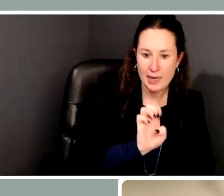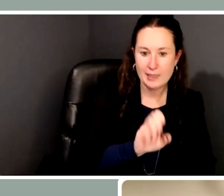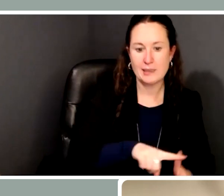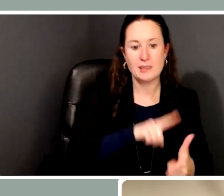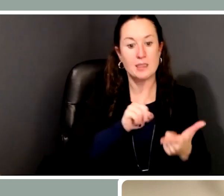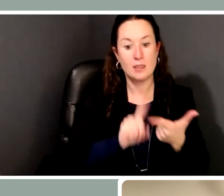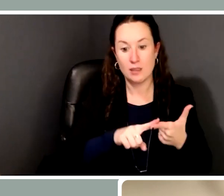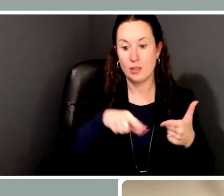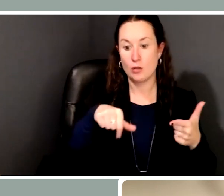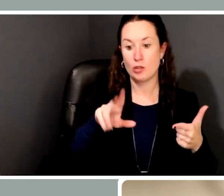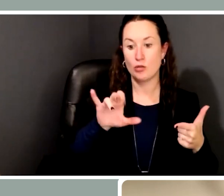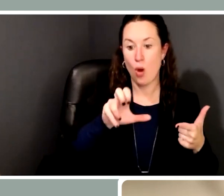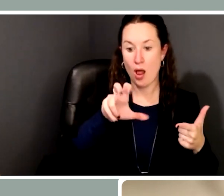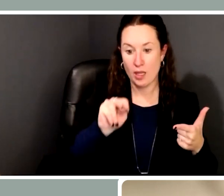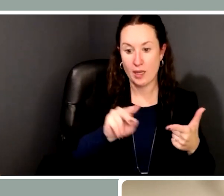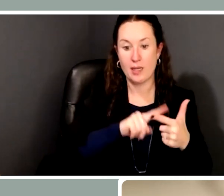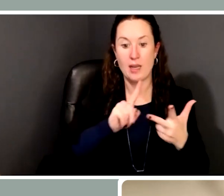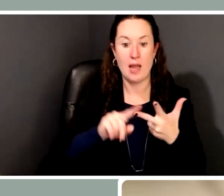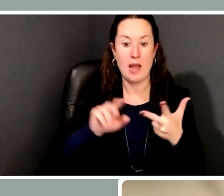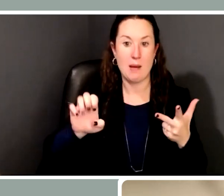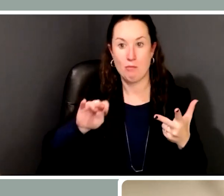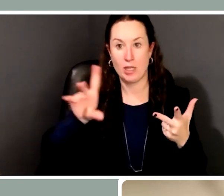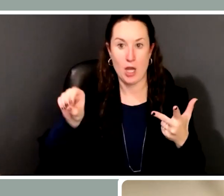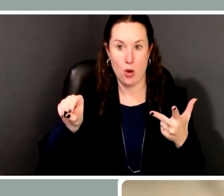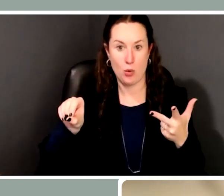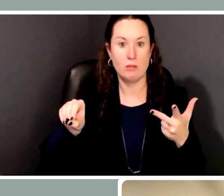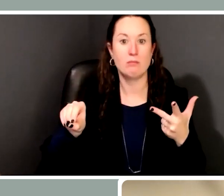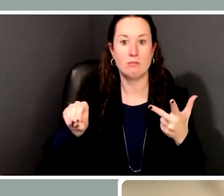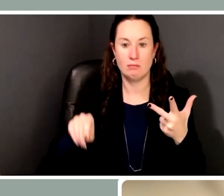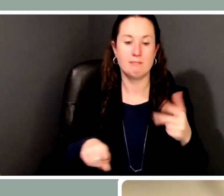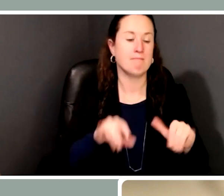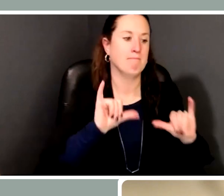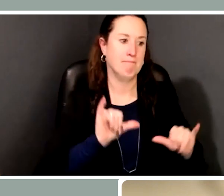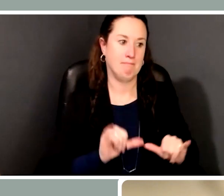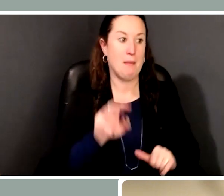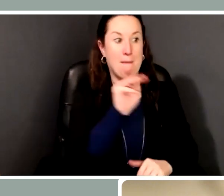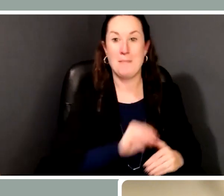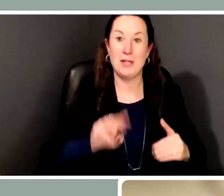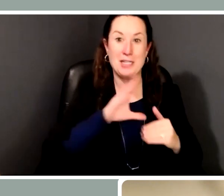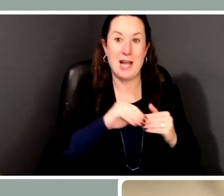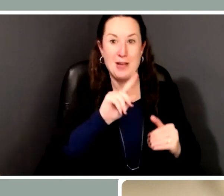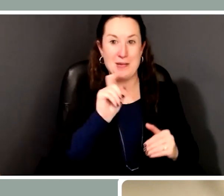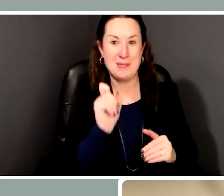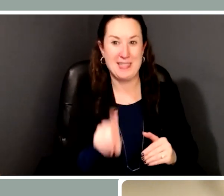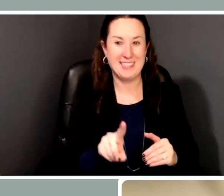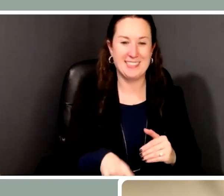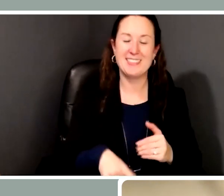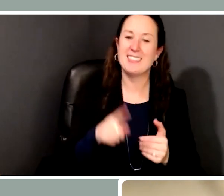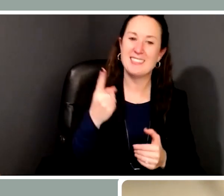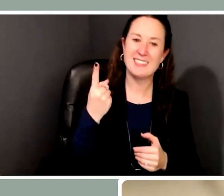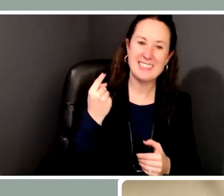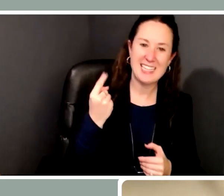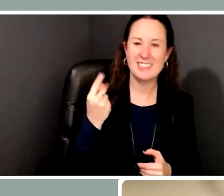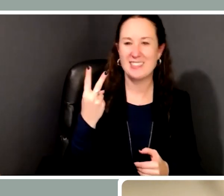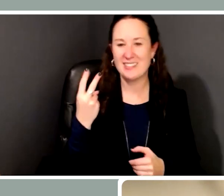Verzenio? The $1 million question that we're asking ourselves. A year ago or a year and a half ago or 2 years